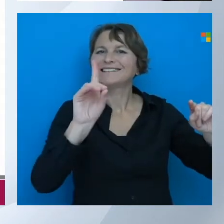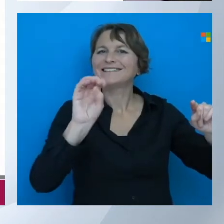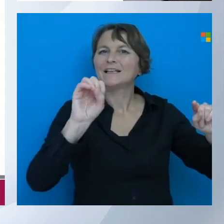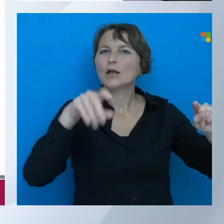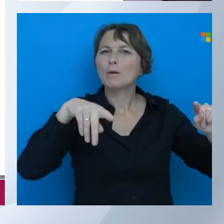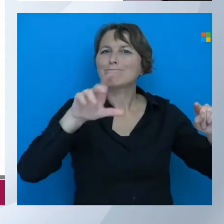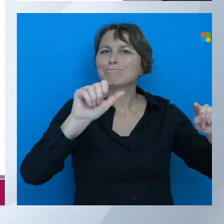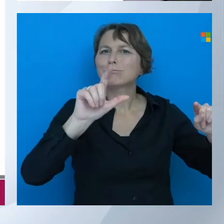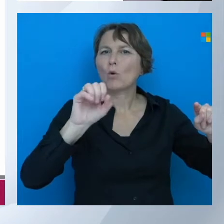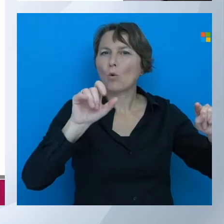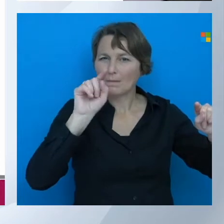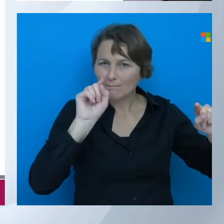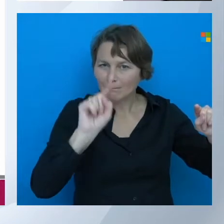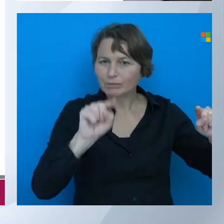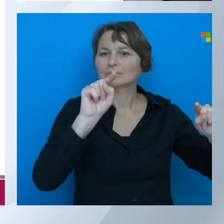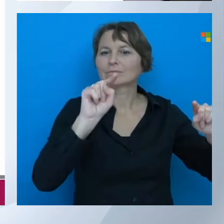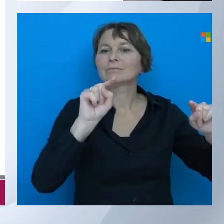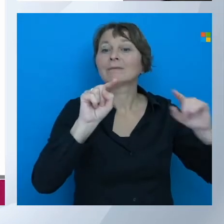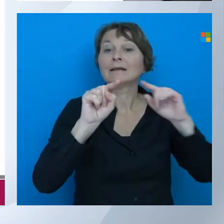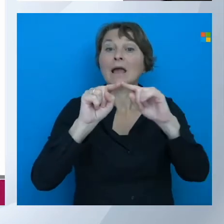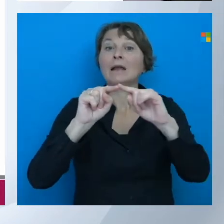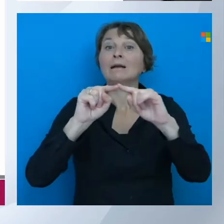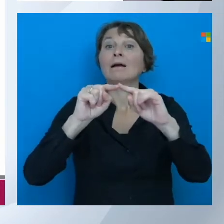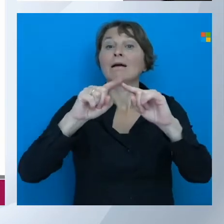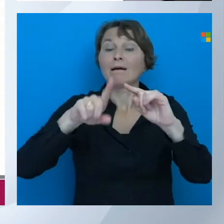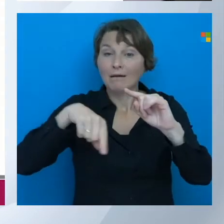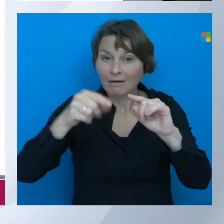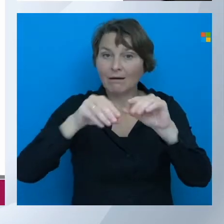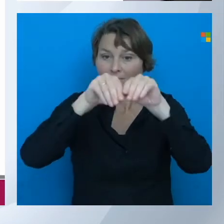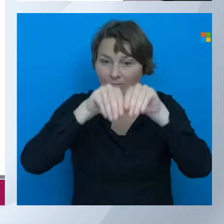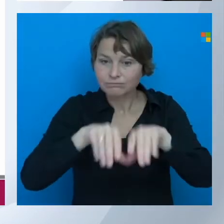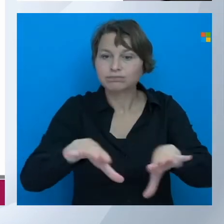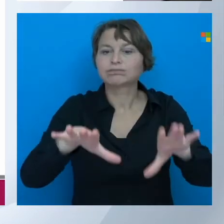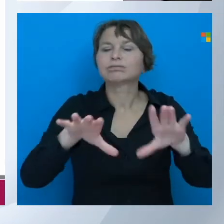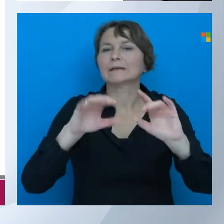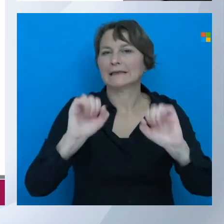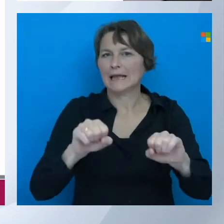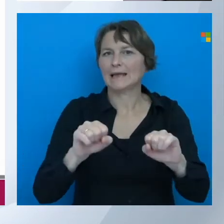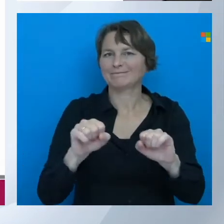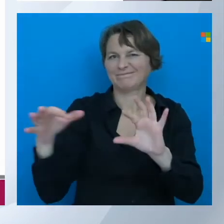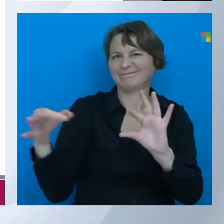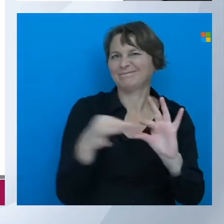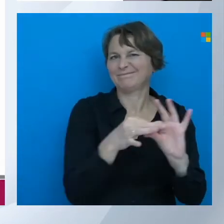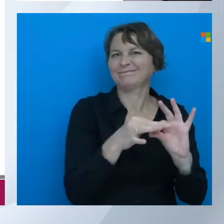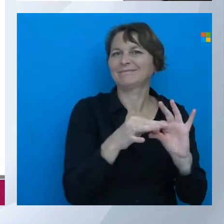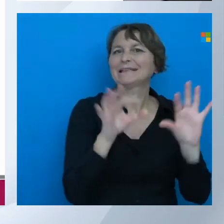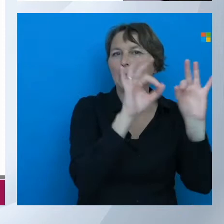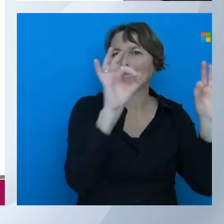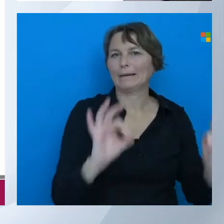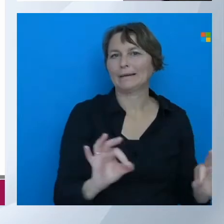start your ARM deployment based on that template. And of course,